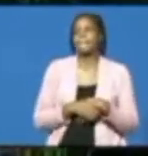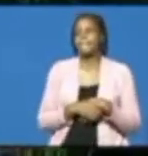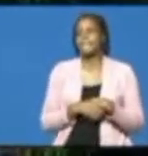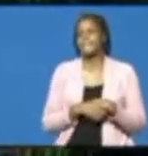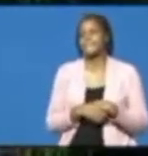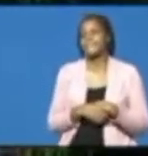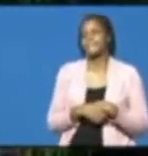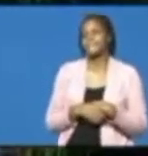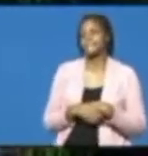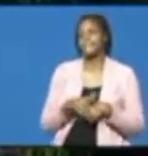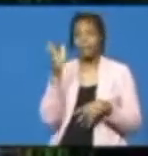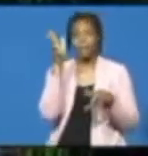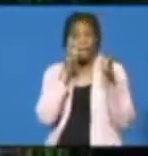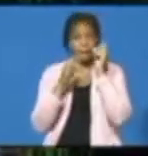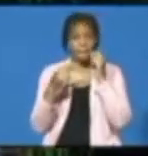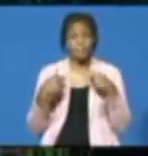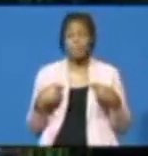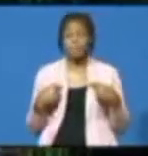And hear me